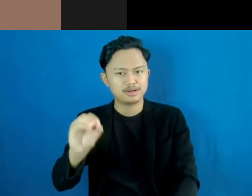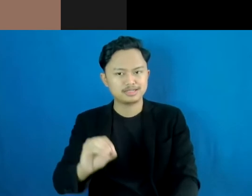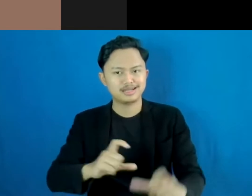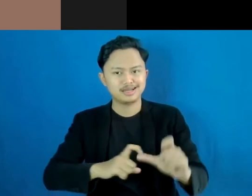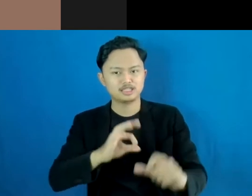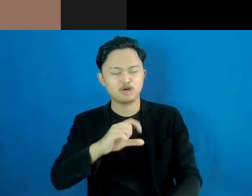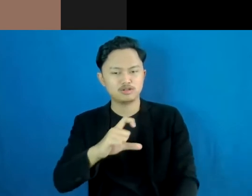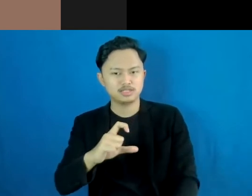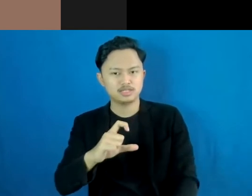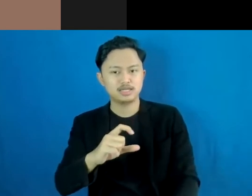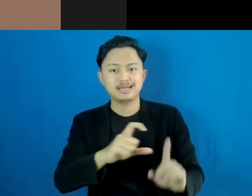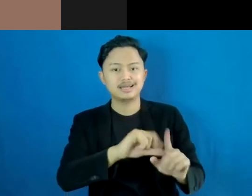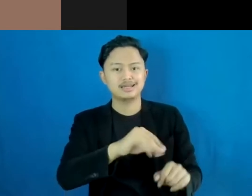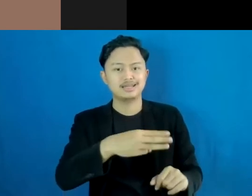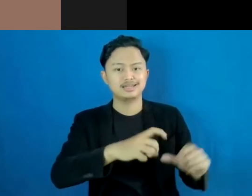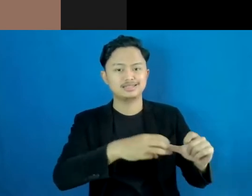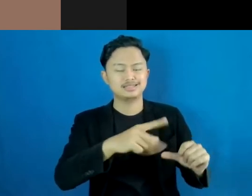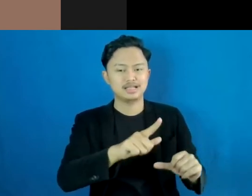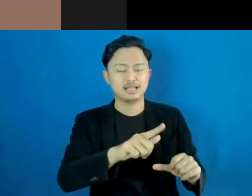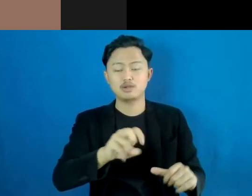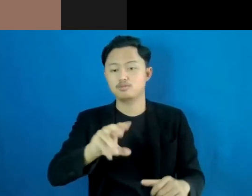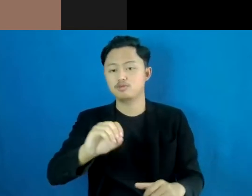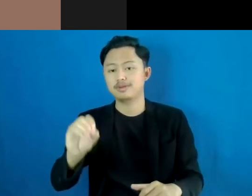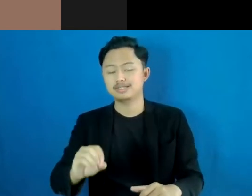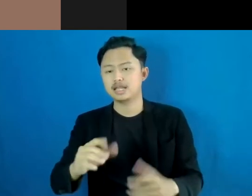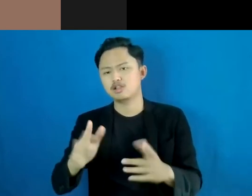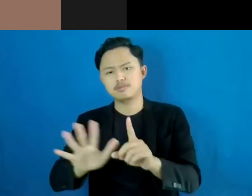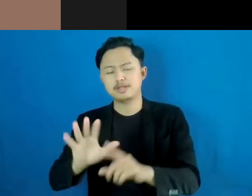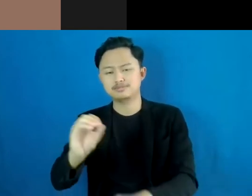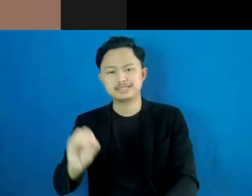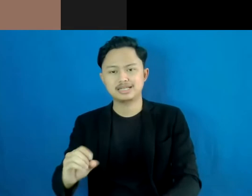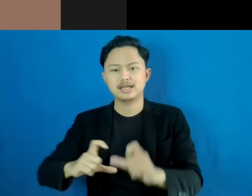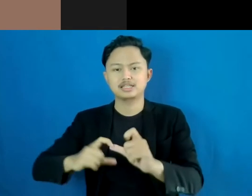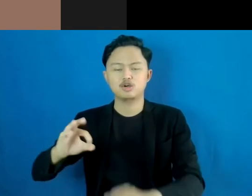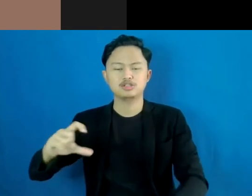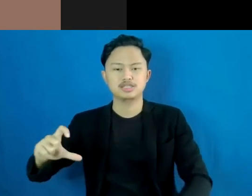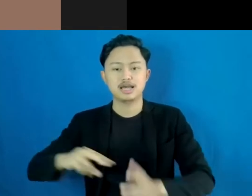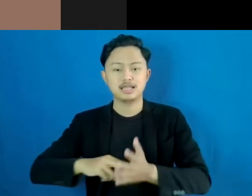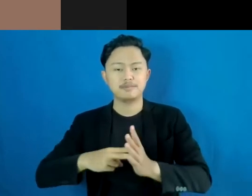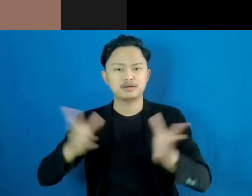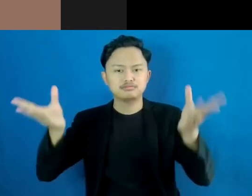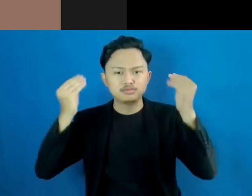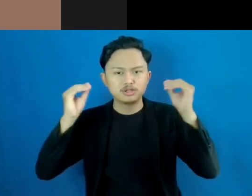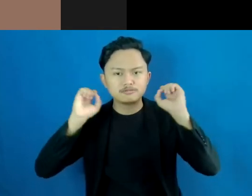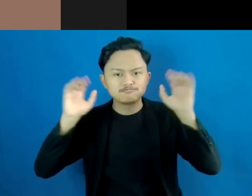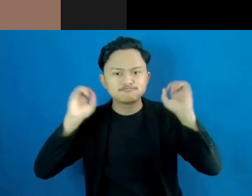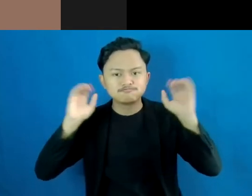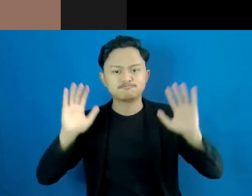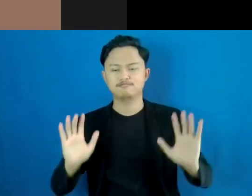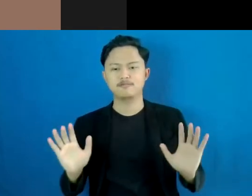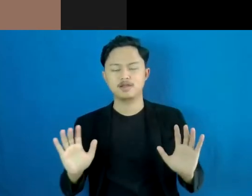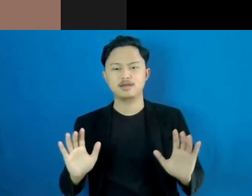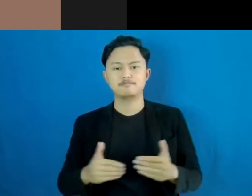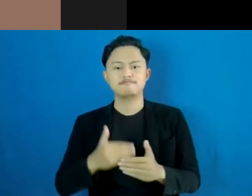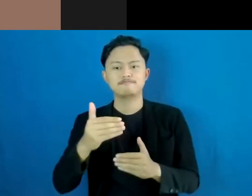reserve, and we generally operate buses up to 80% SOC, so that there is no scarcity of power, and